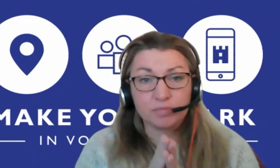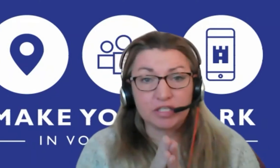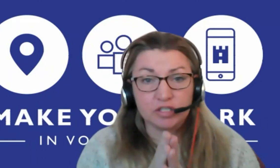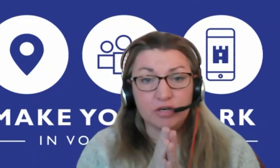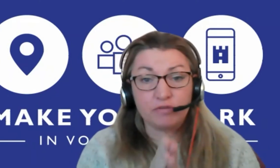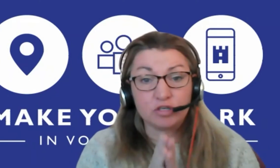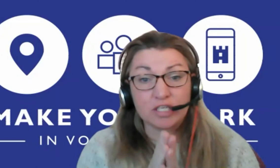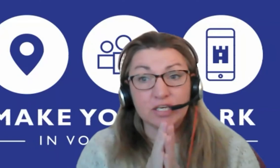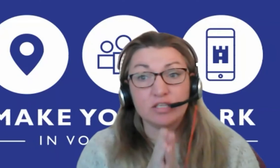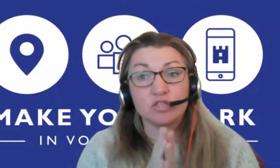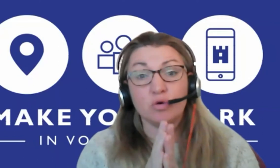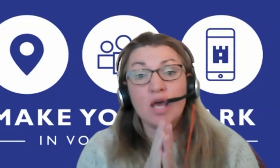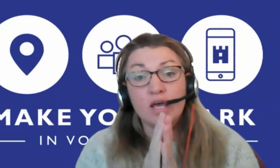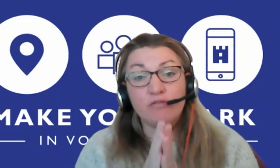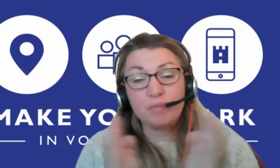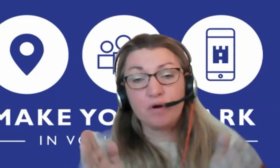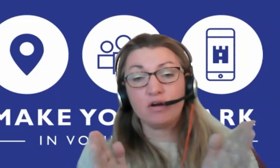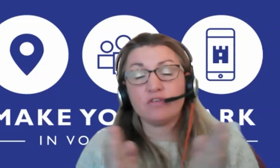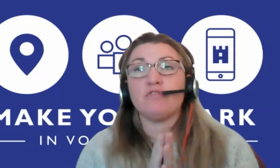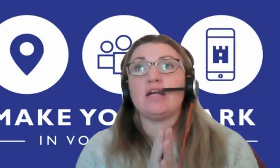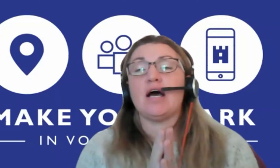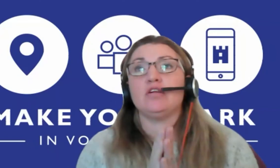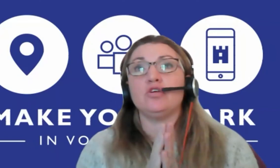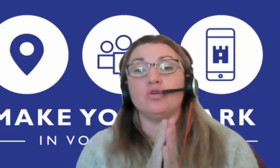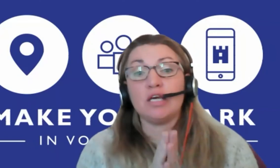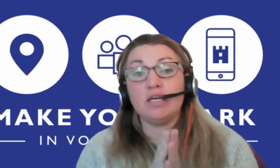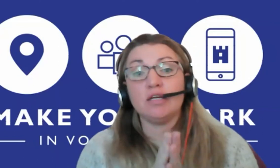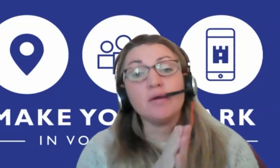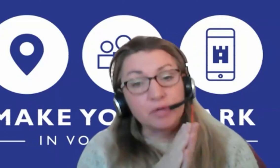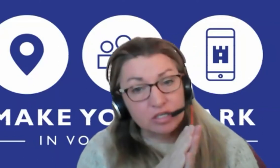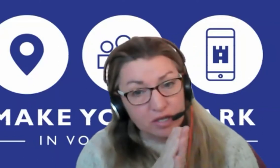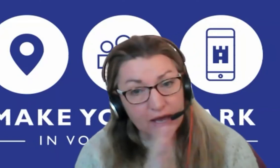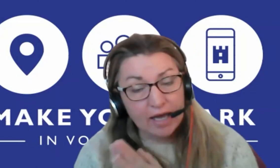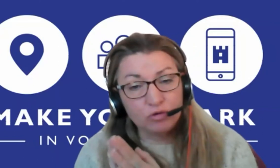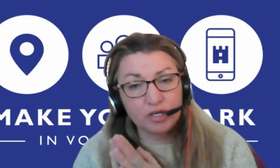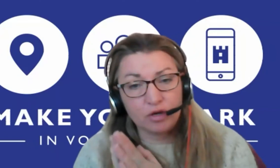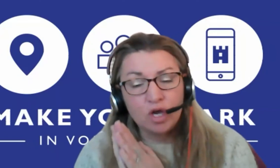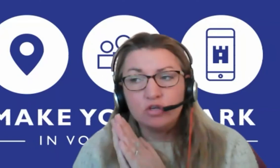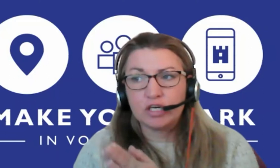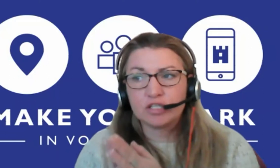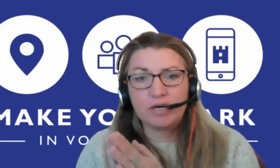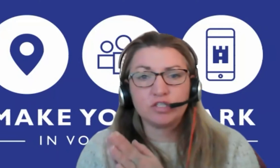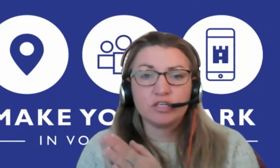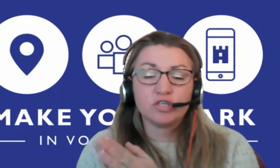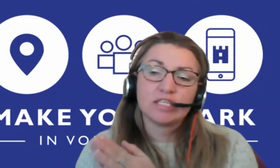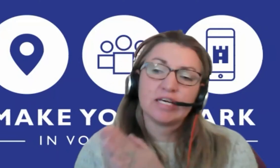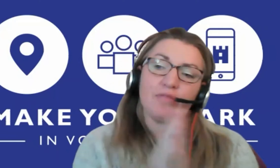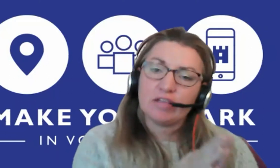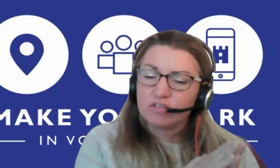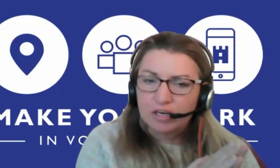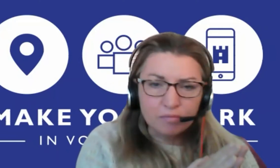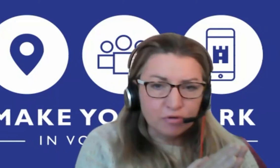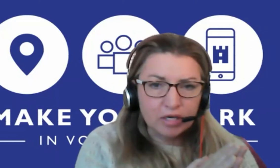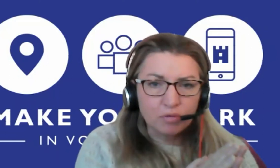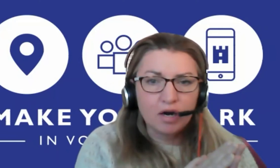all the expressions of interest in. So if you've been part of this event and you're keen, please head over now. You can express your interest and